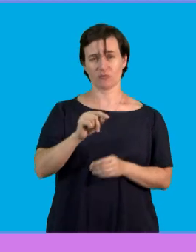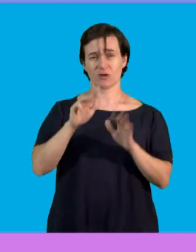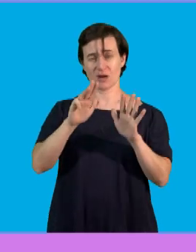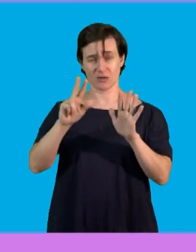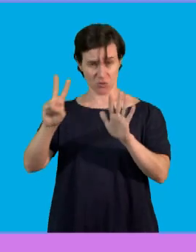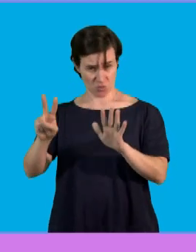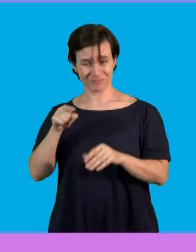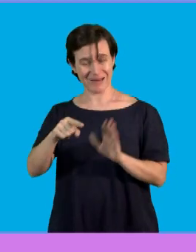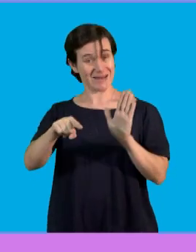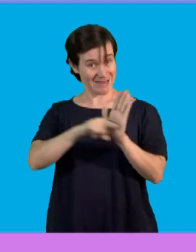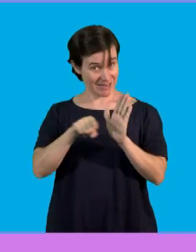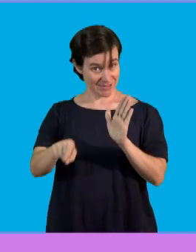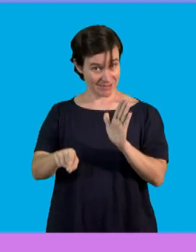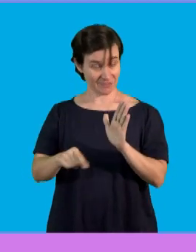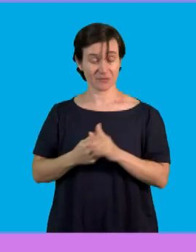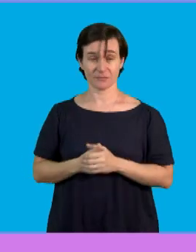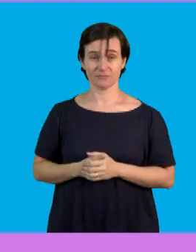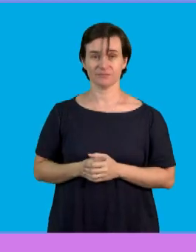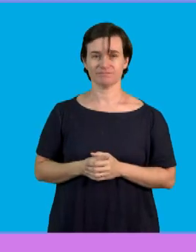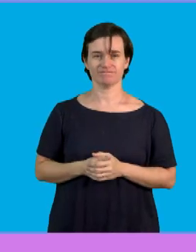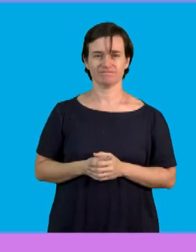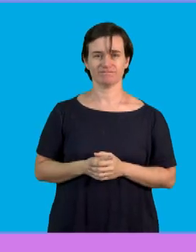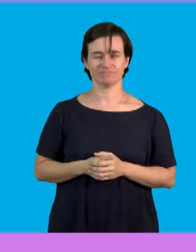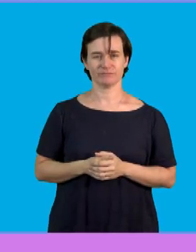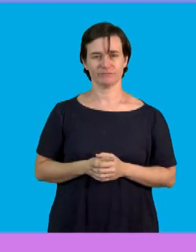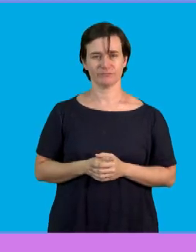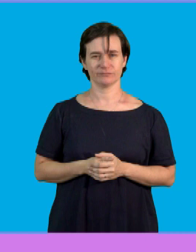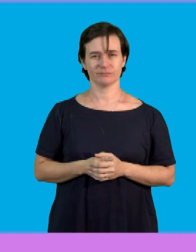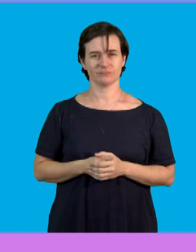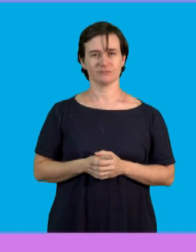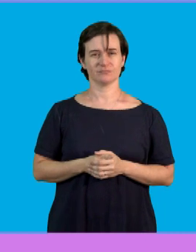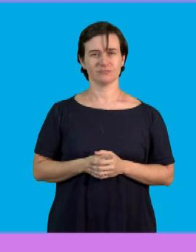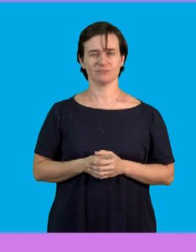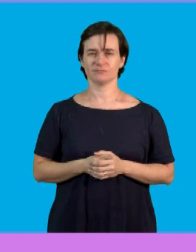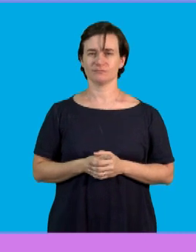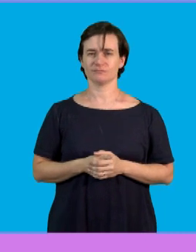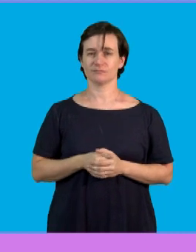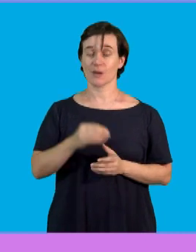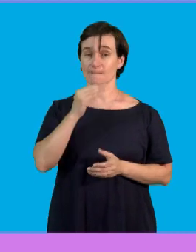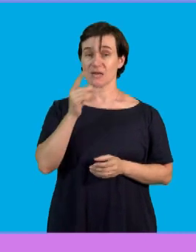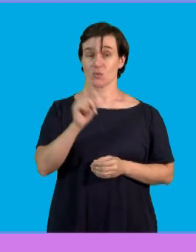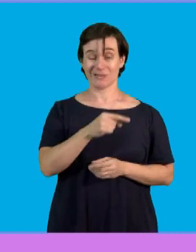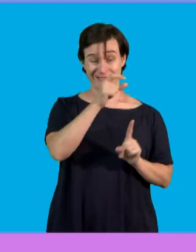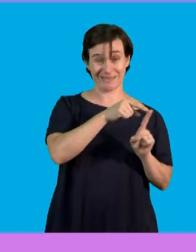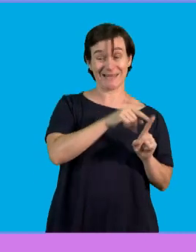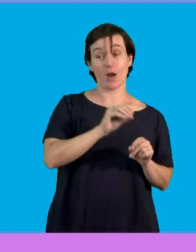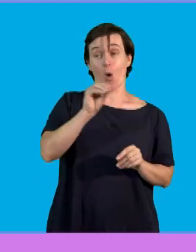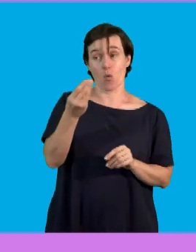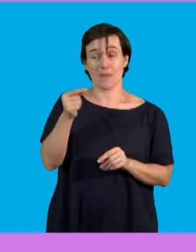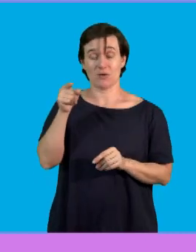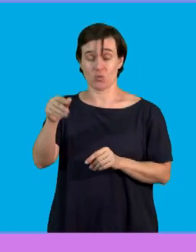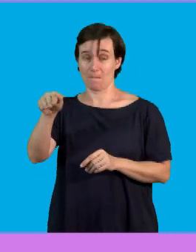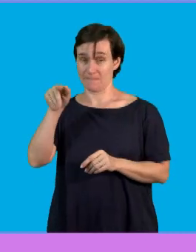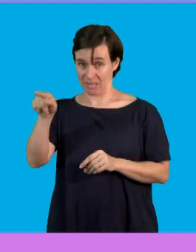3,192 Rand 5 cents, and it gives us a negative amount. So it means he owes the bank that total